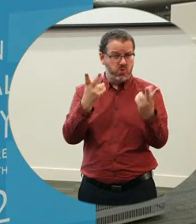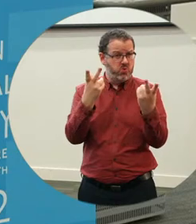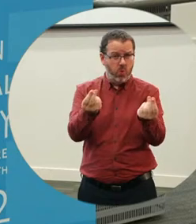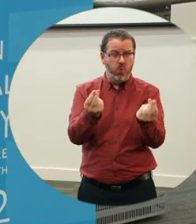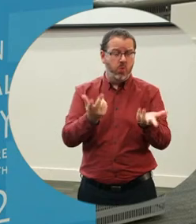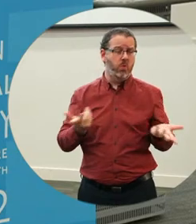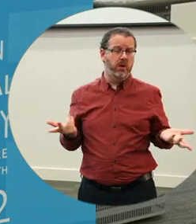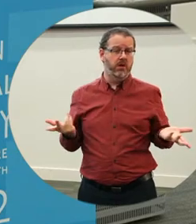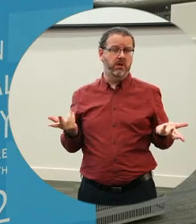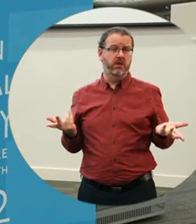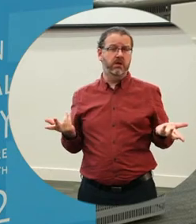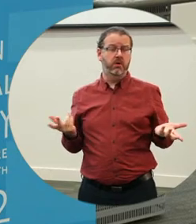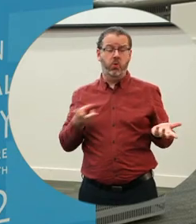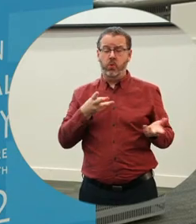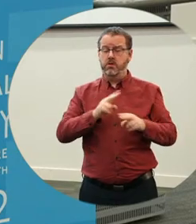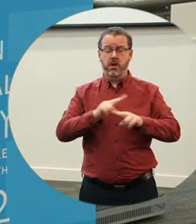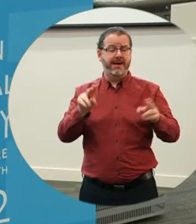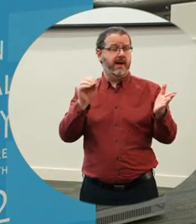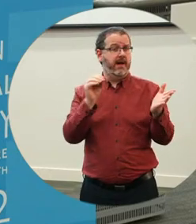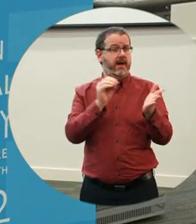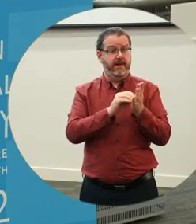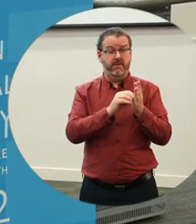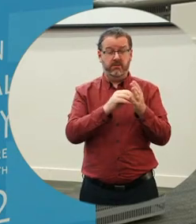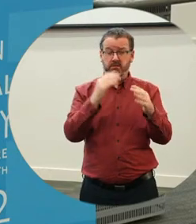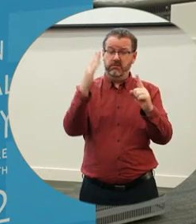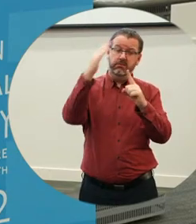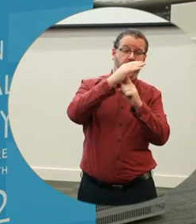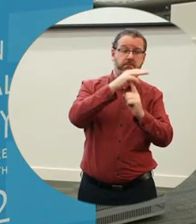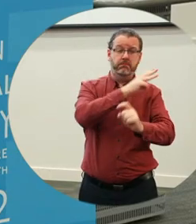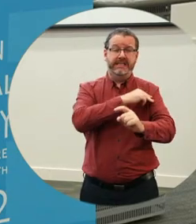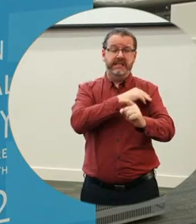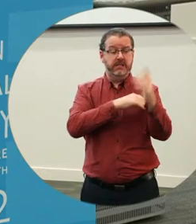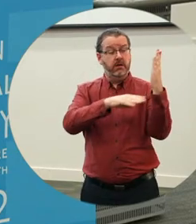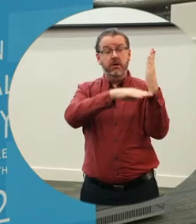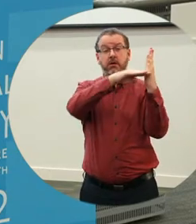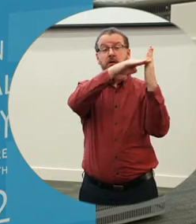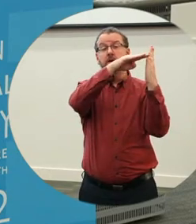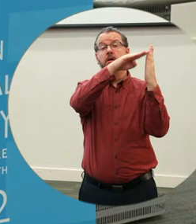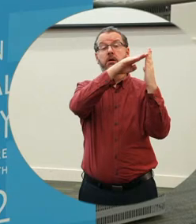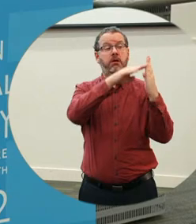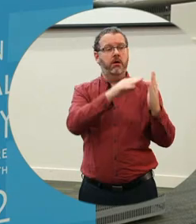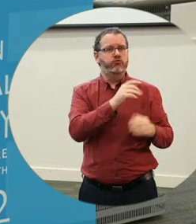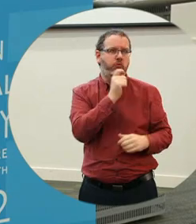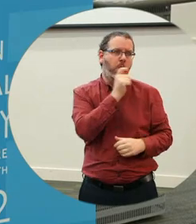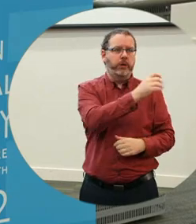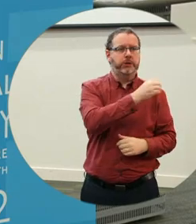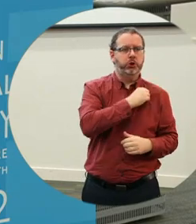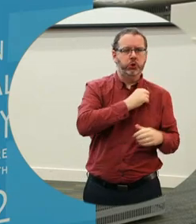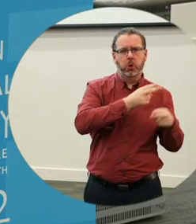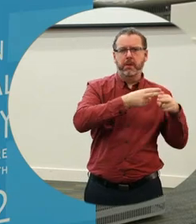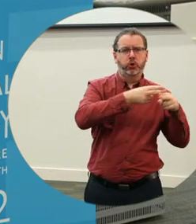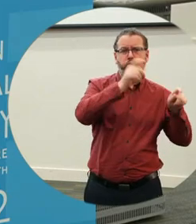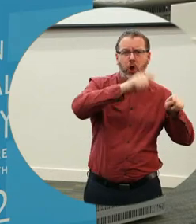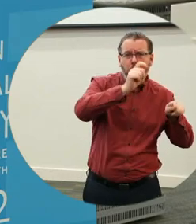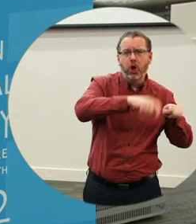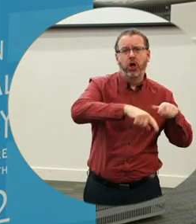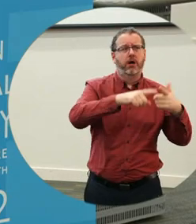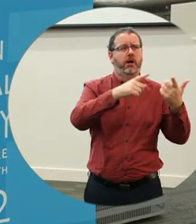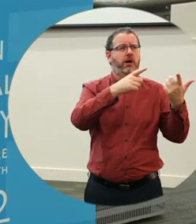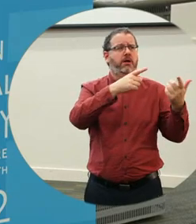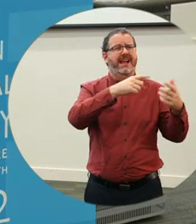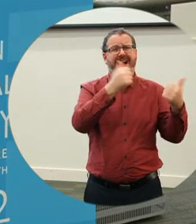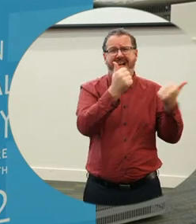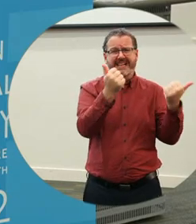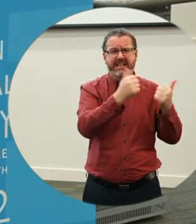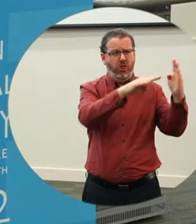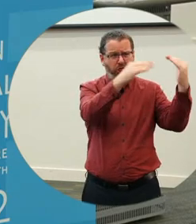have superintendents and chief superintendents of the Garda Síochána reporting to the butcher, the baker, and the candlestick maker in every regional town in the